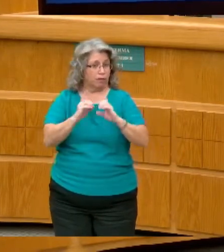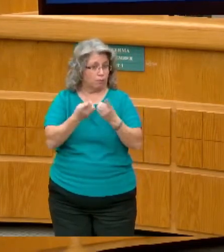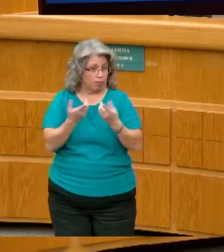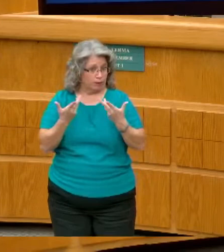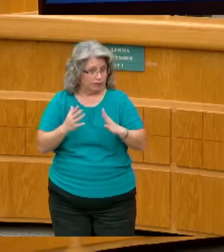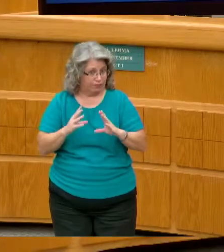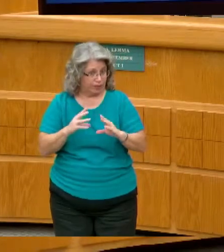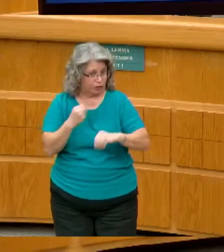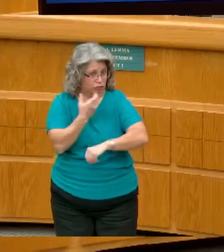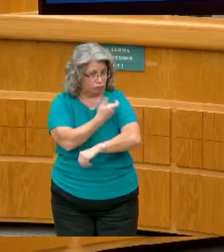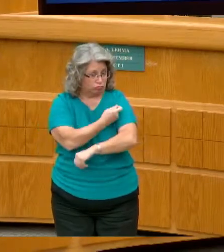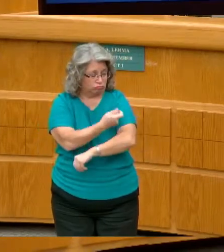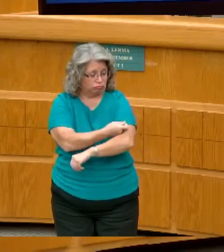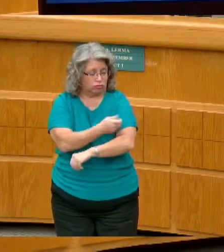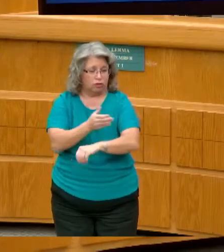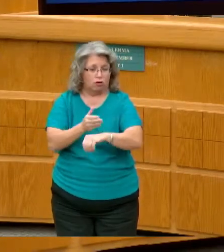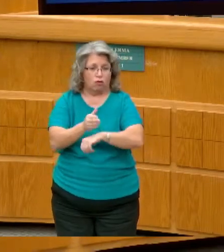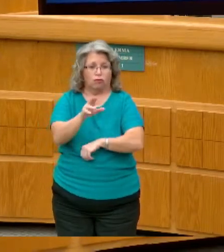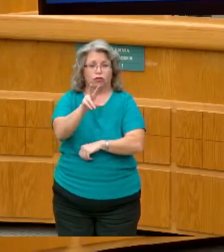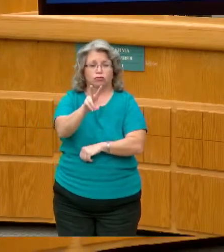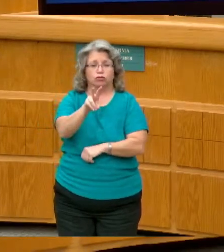administered over